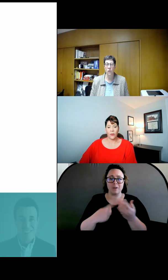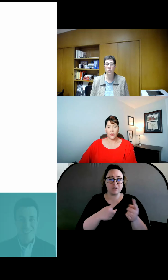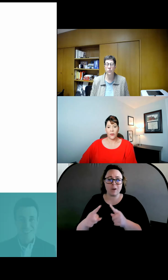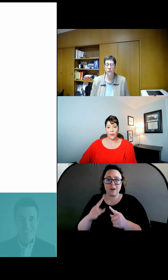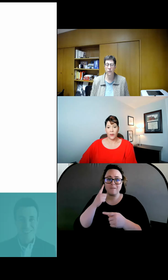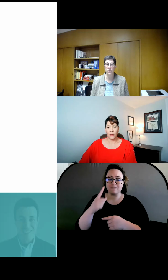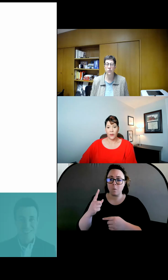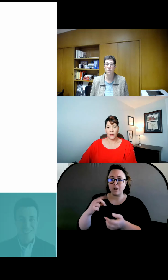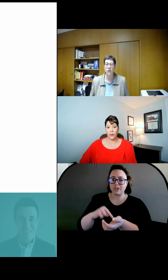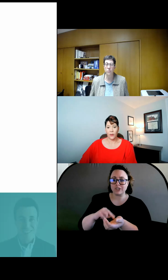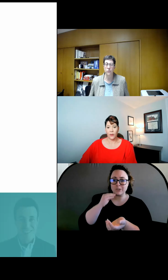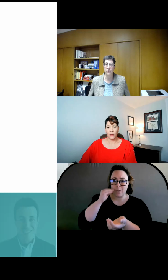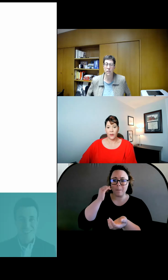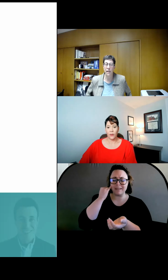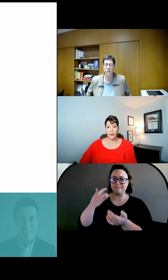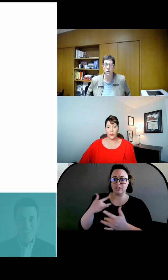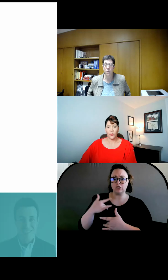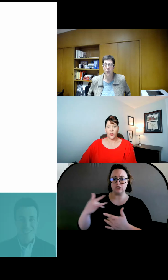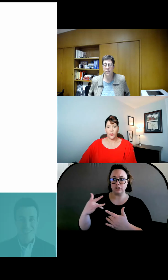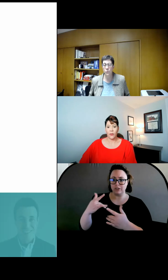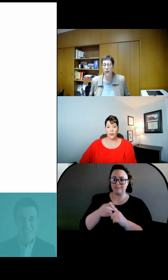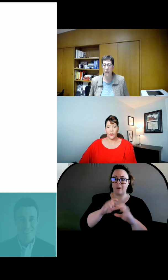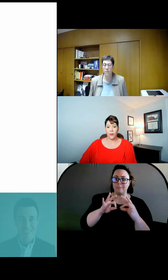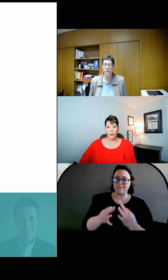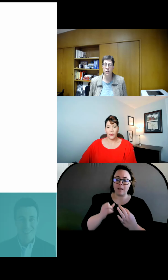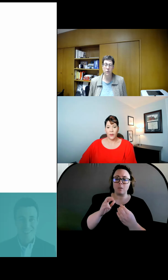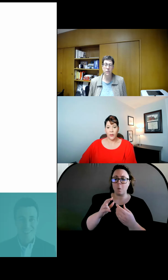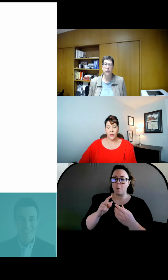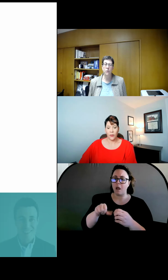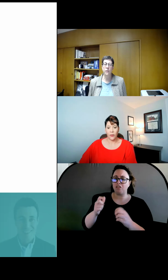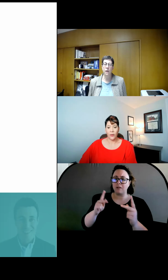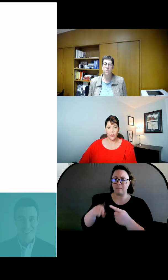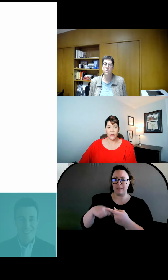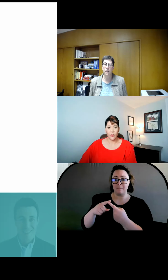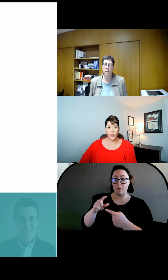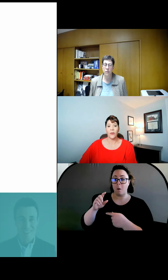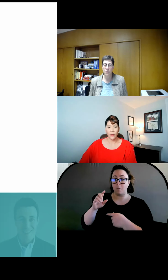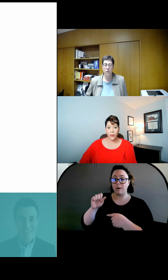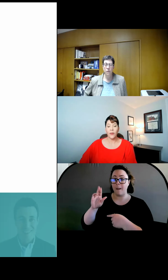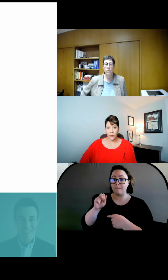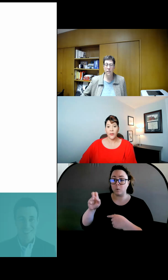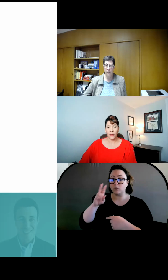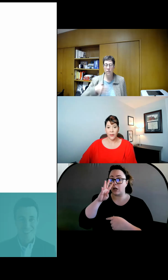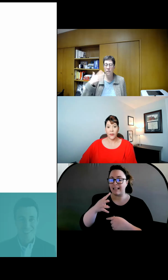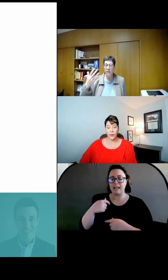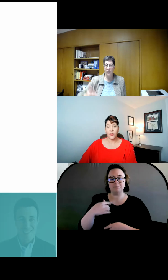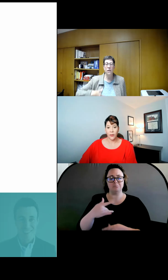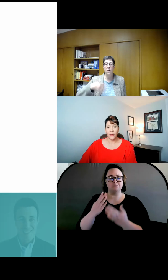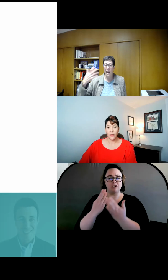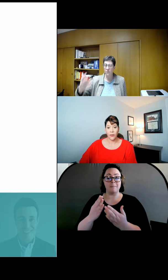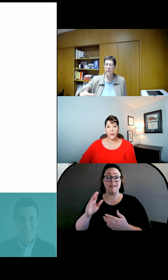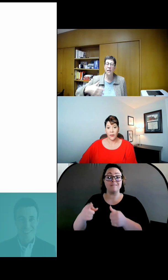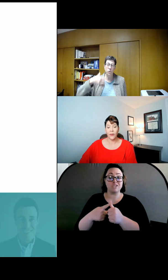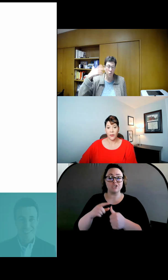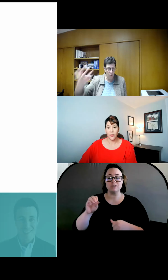nursing homes when there are concerns about abuse or neglect. So that's why I recommend generally starting with the Ombudsman, who then can get in